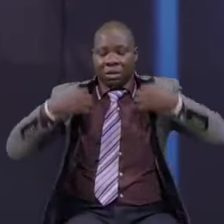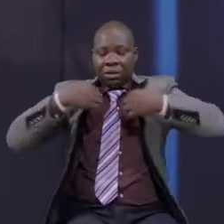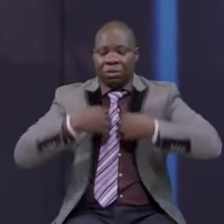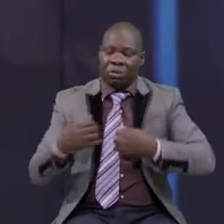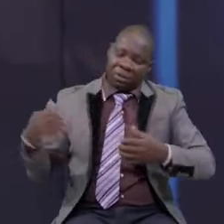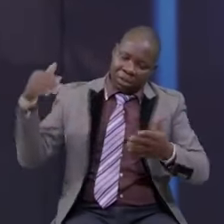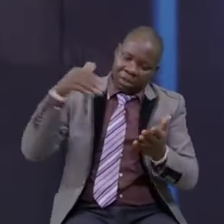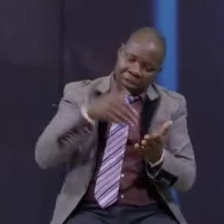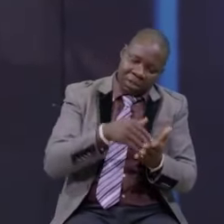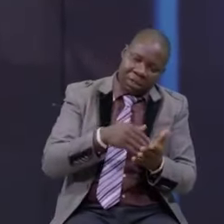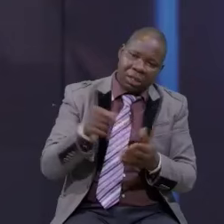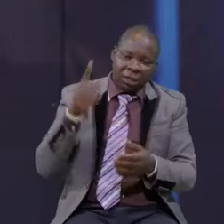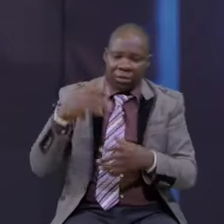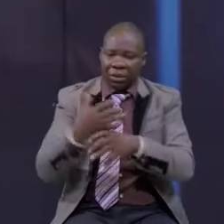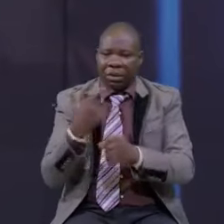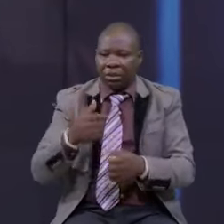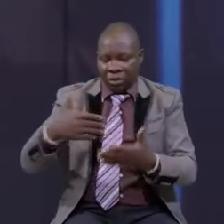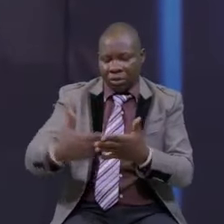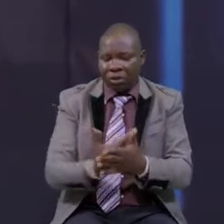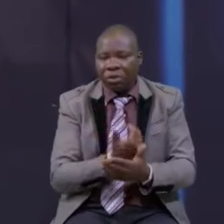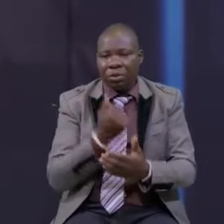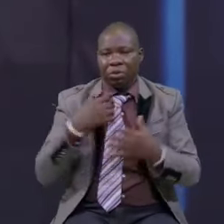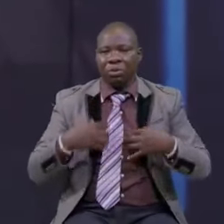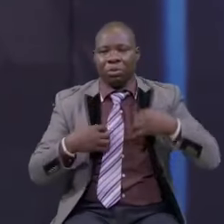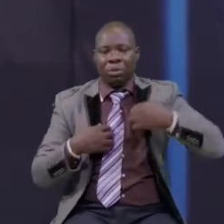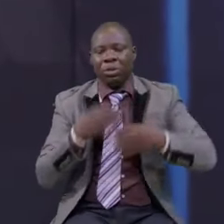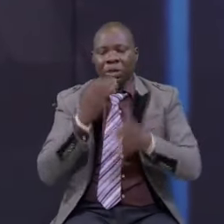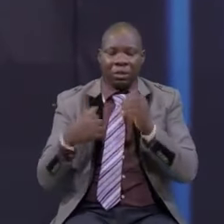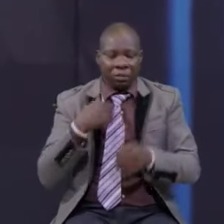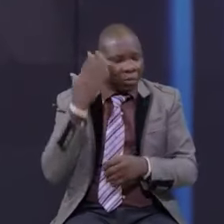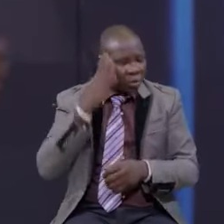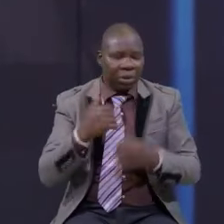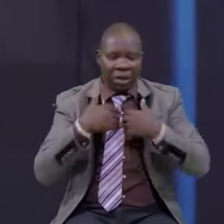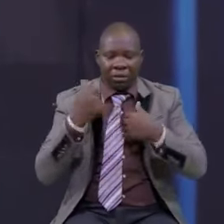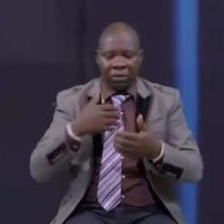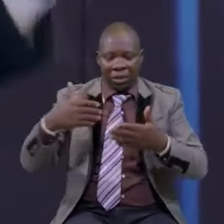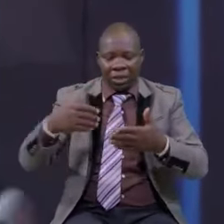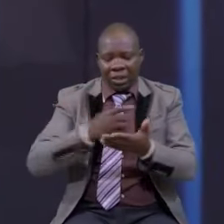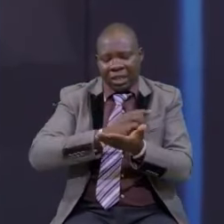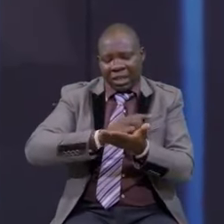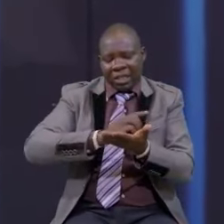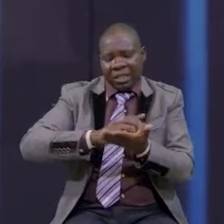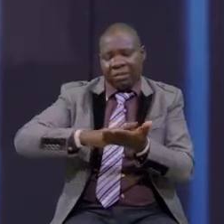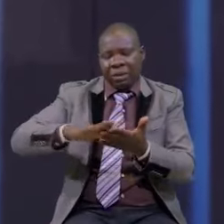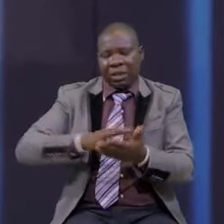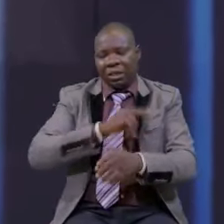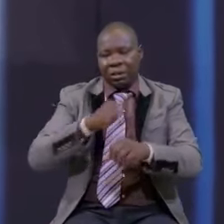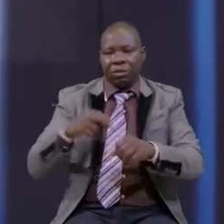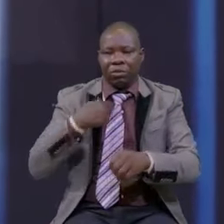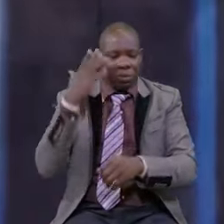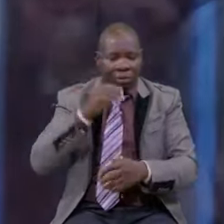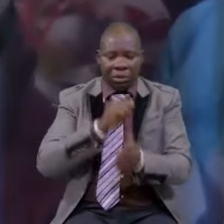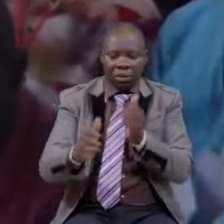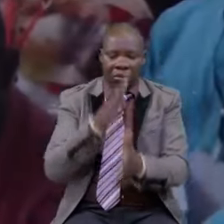new garment. If we're going to have the divine nature, we have to get rid of the human nature,